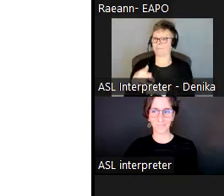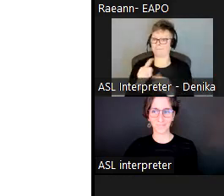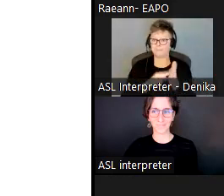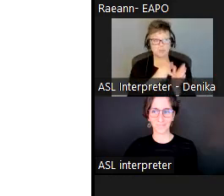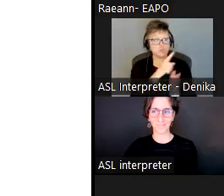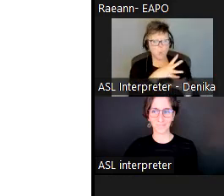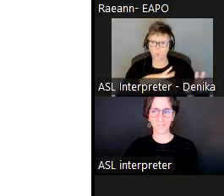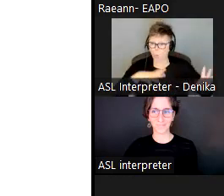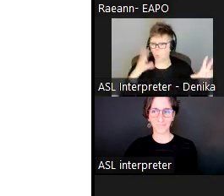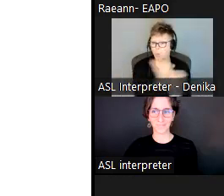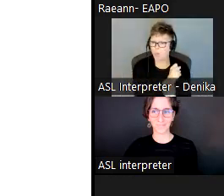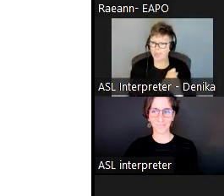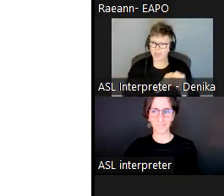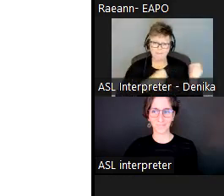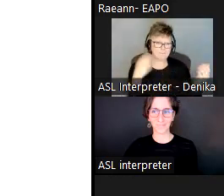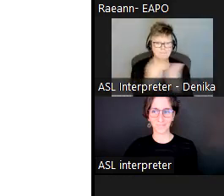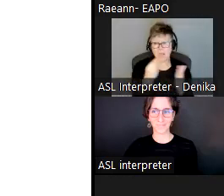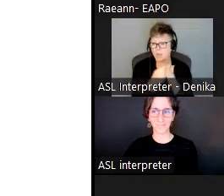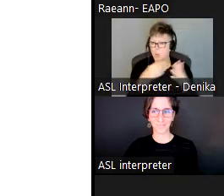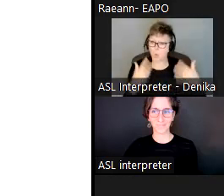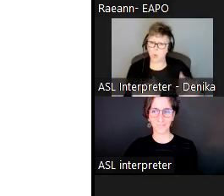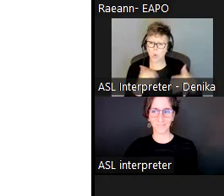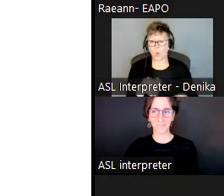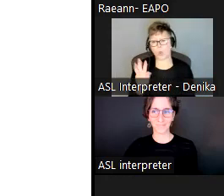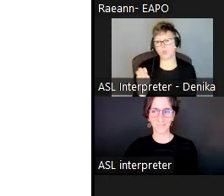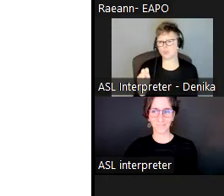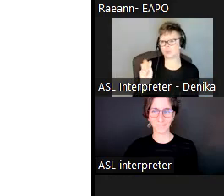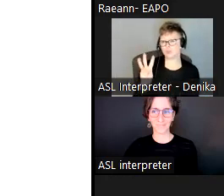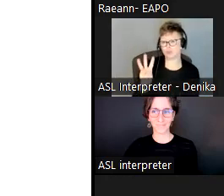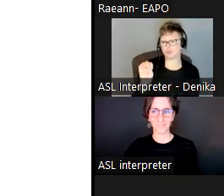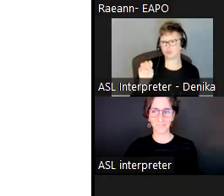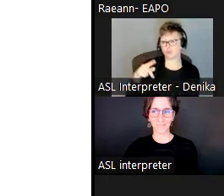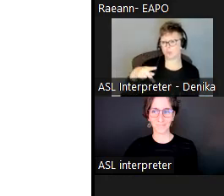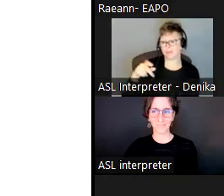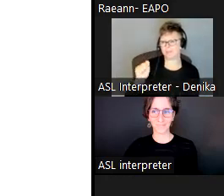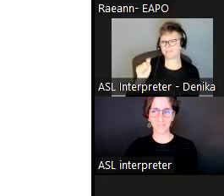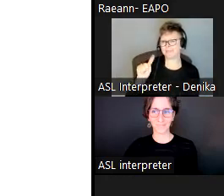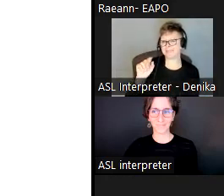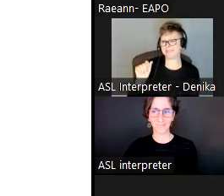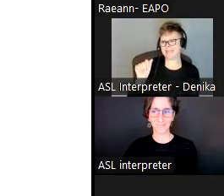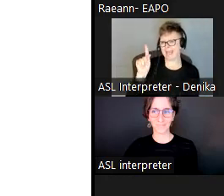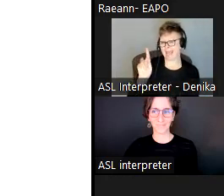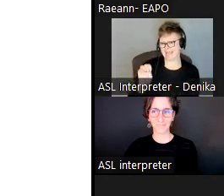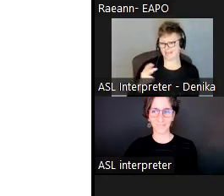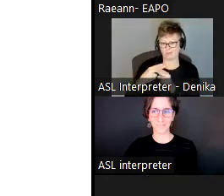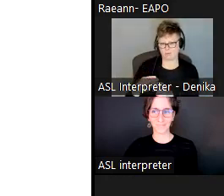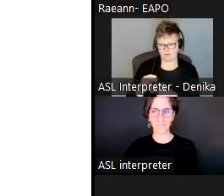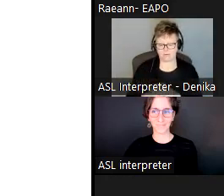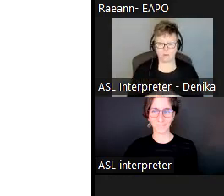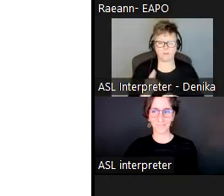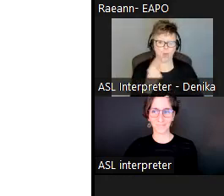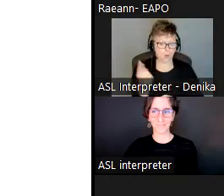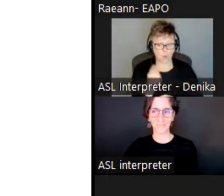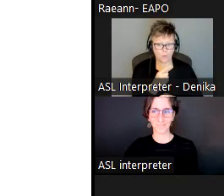large lottery or a sweepstake. But before receiving these winnings, there's always advance fees. So